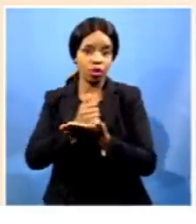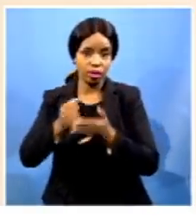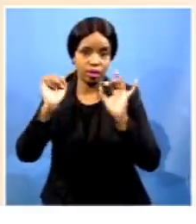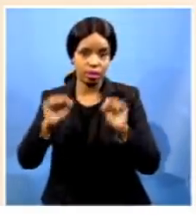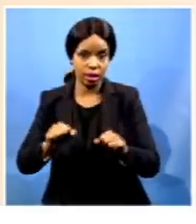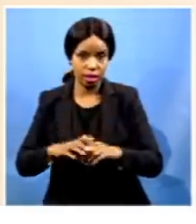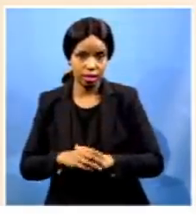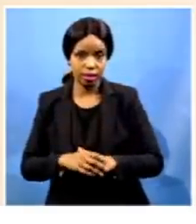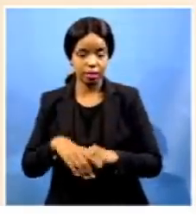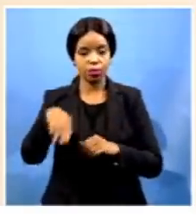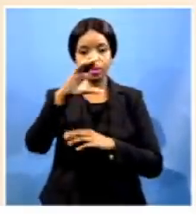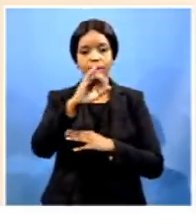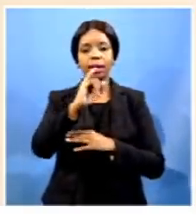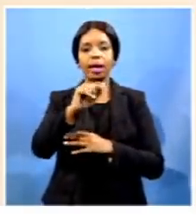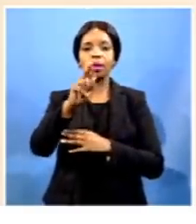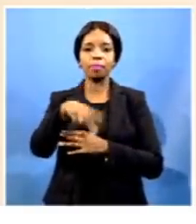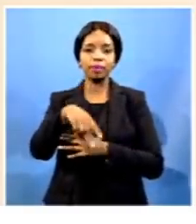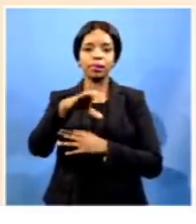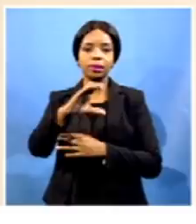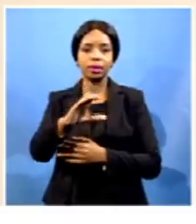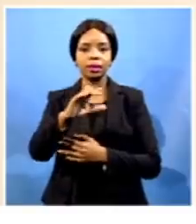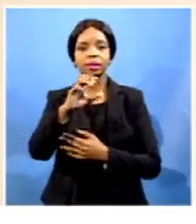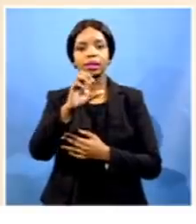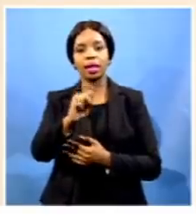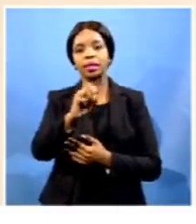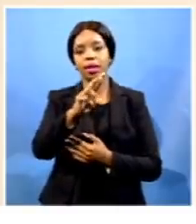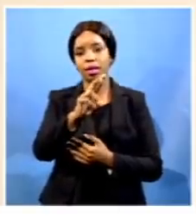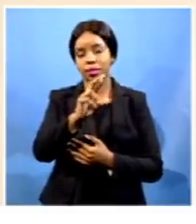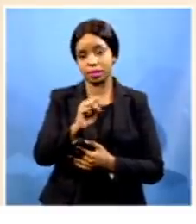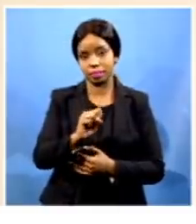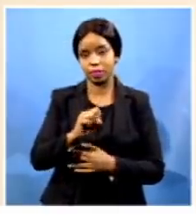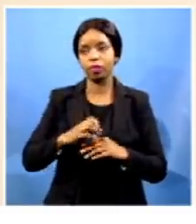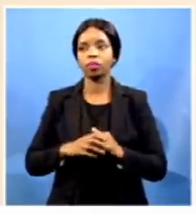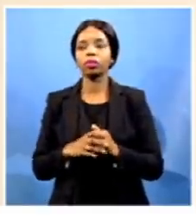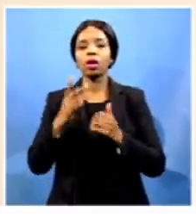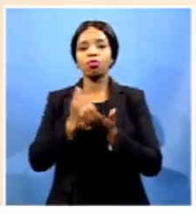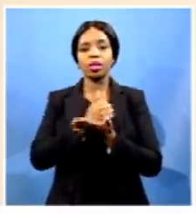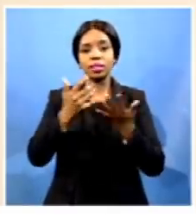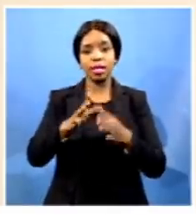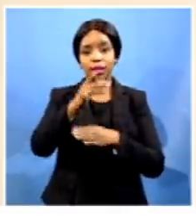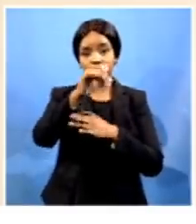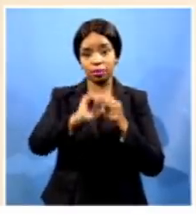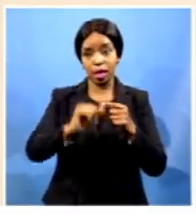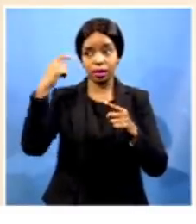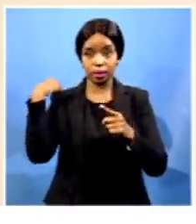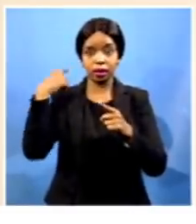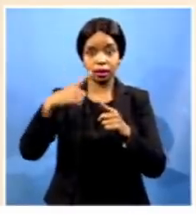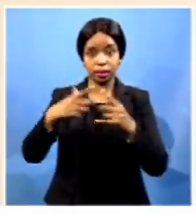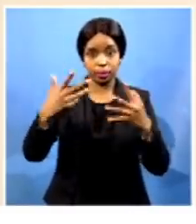in CIPC and SARS, you must have existed for the last 6 months or so. You